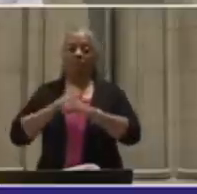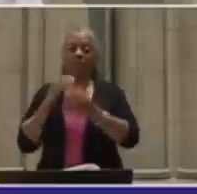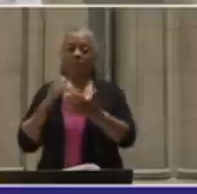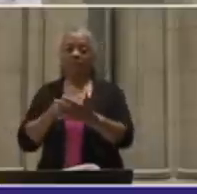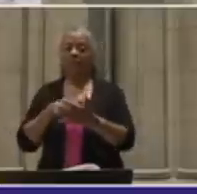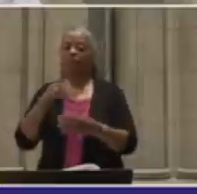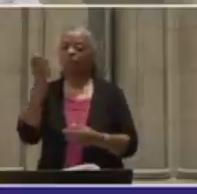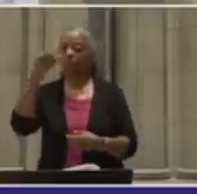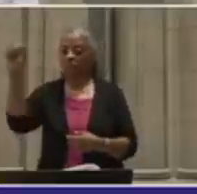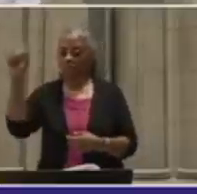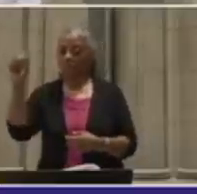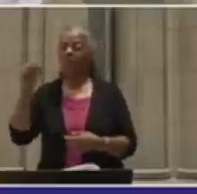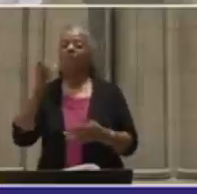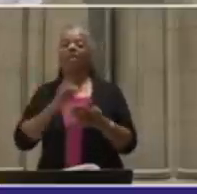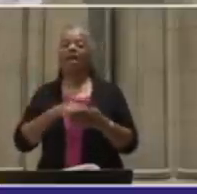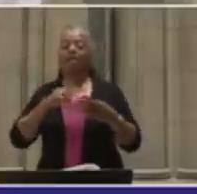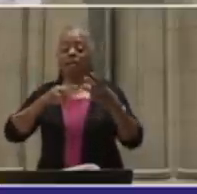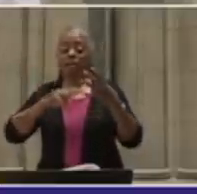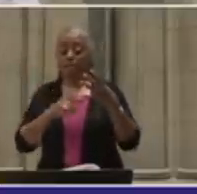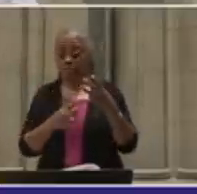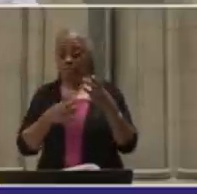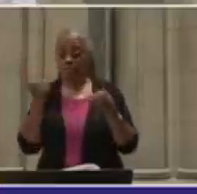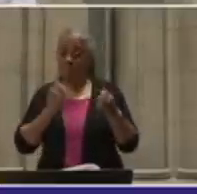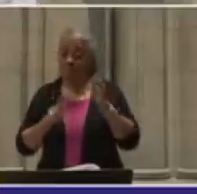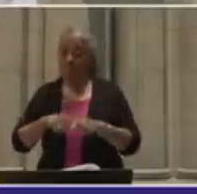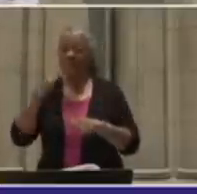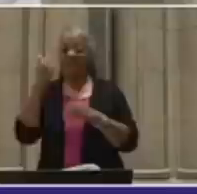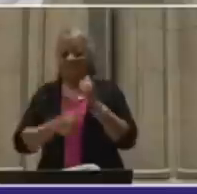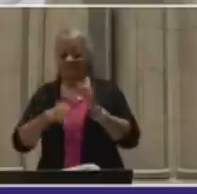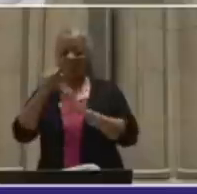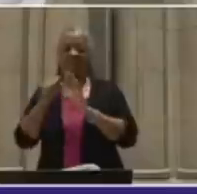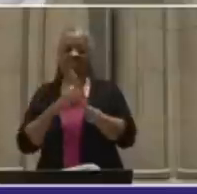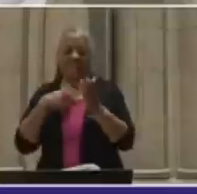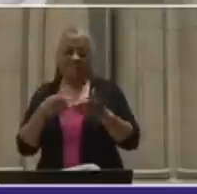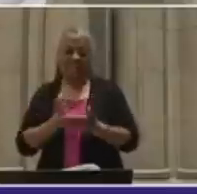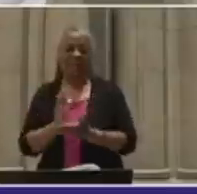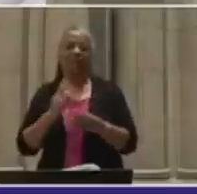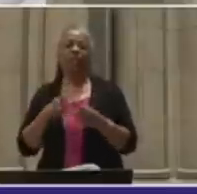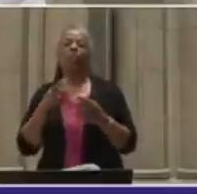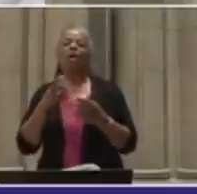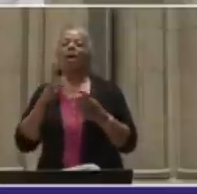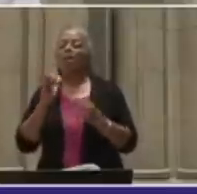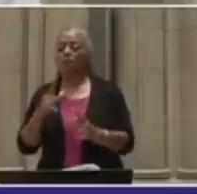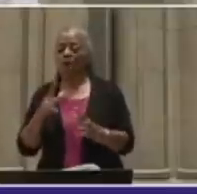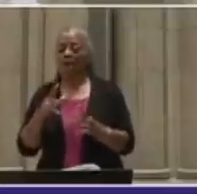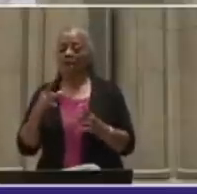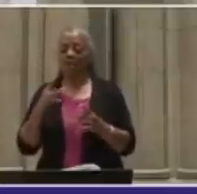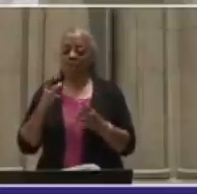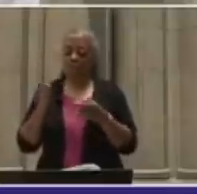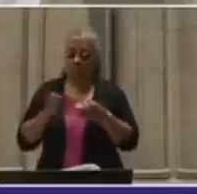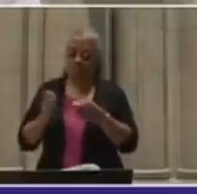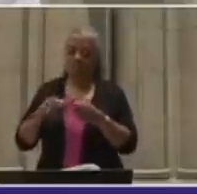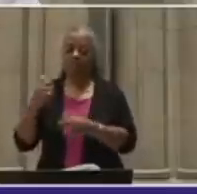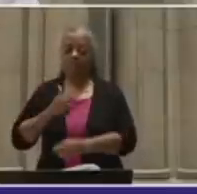revolt. Hence the fourth concession: every state had a right to a well-regulated militia and